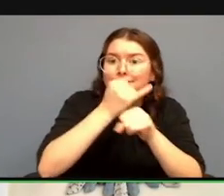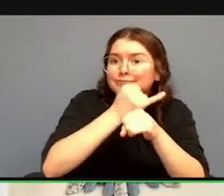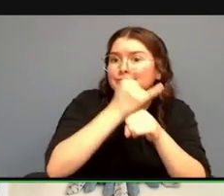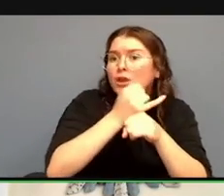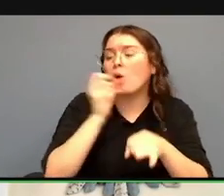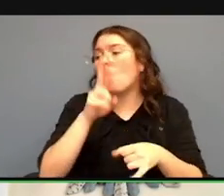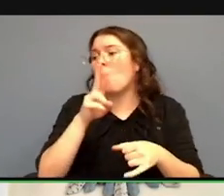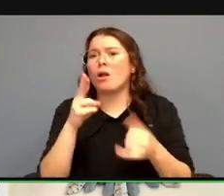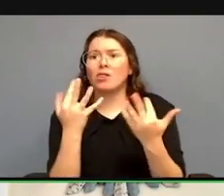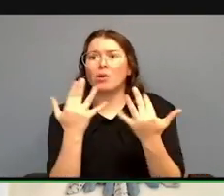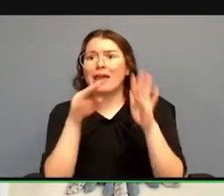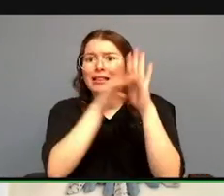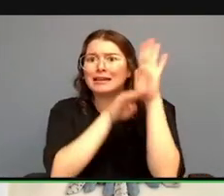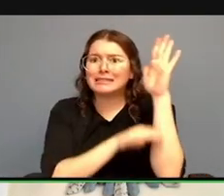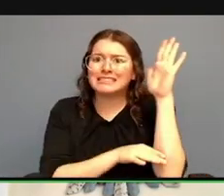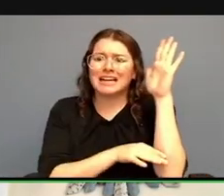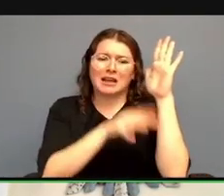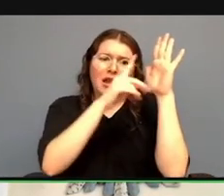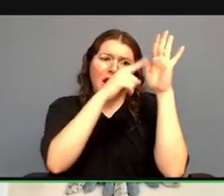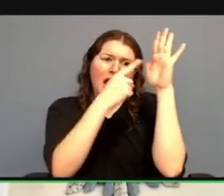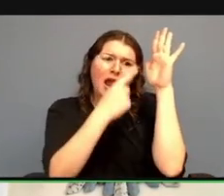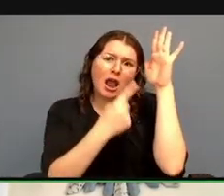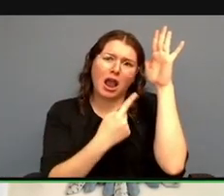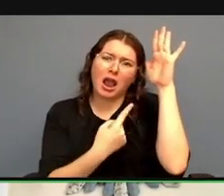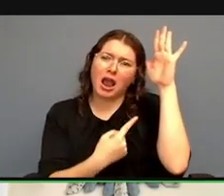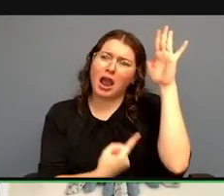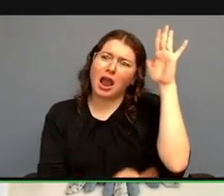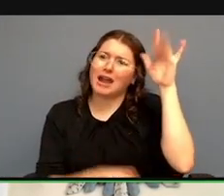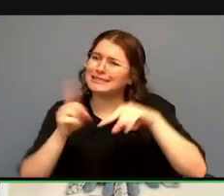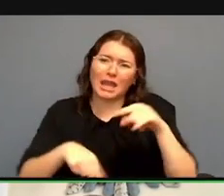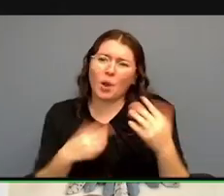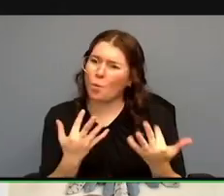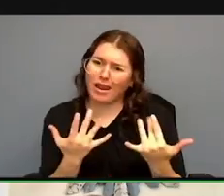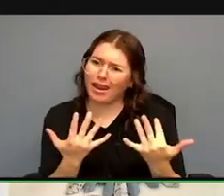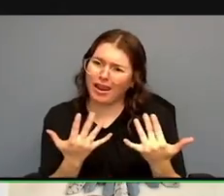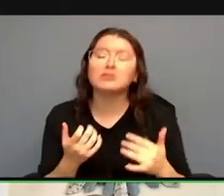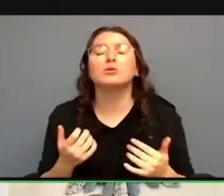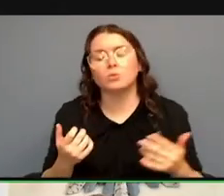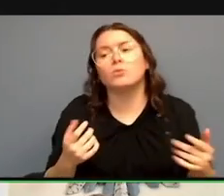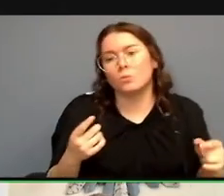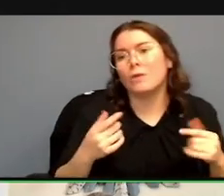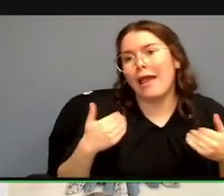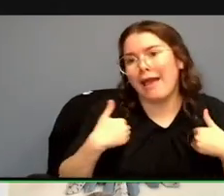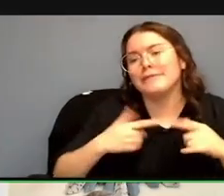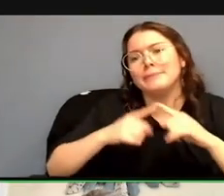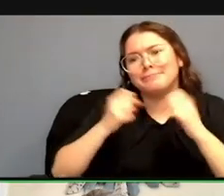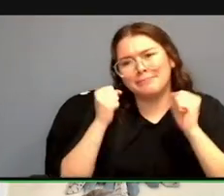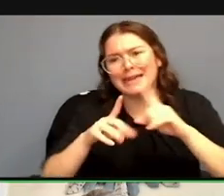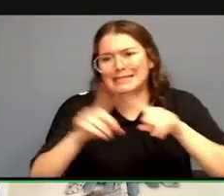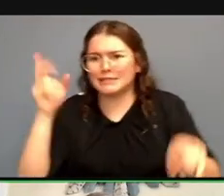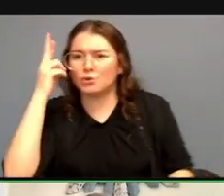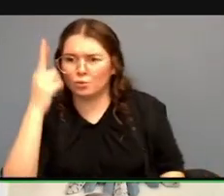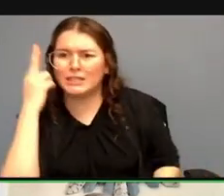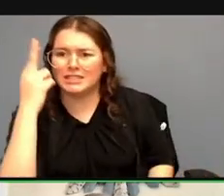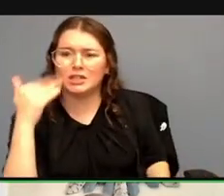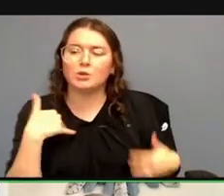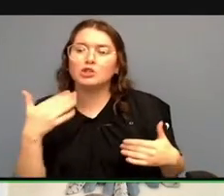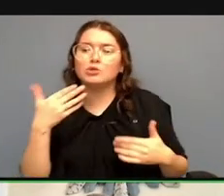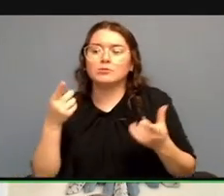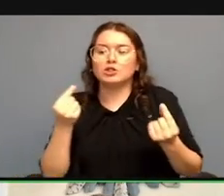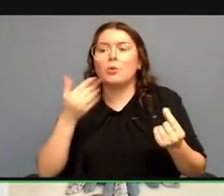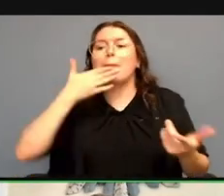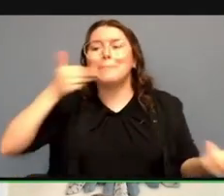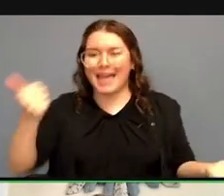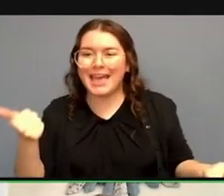just too long and we just can't wait that long. There are reasons why sometimes we just have to do our best.